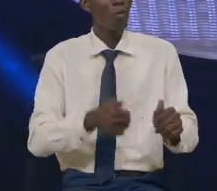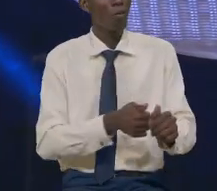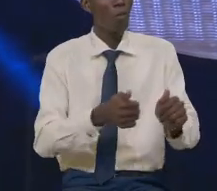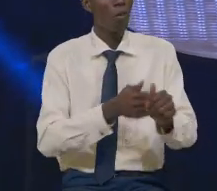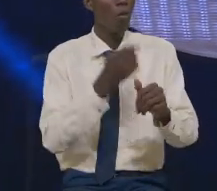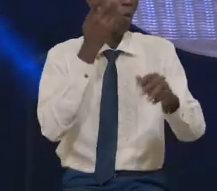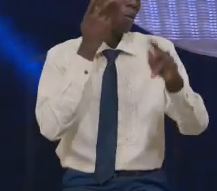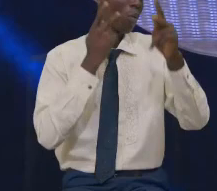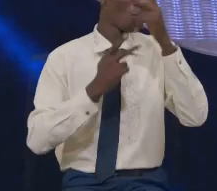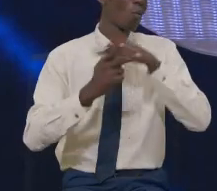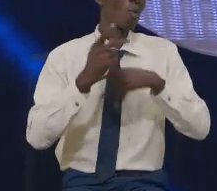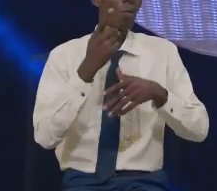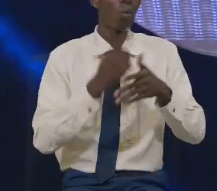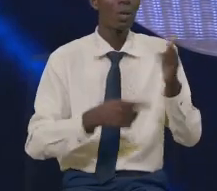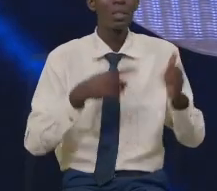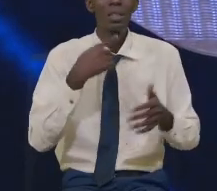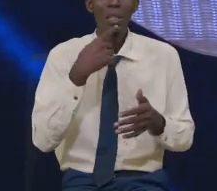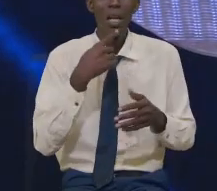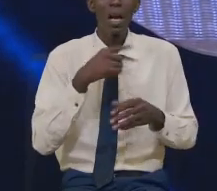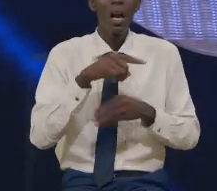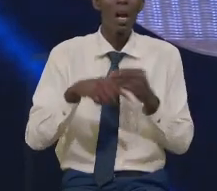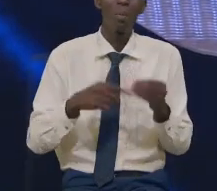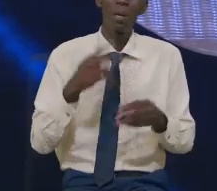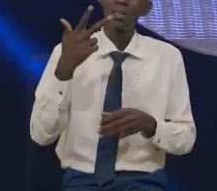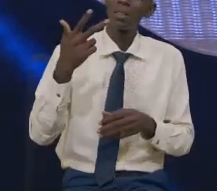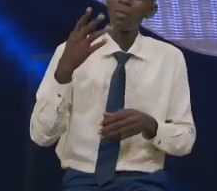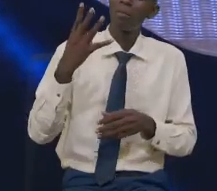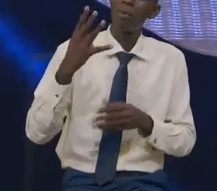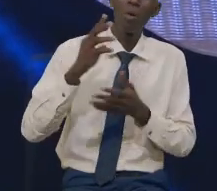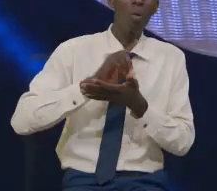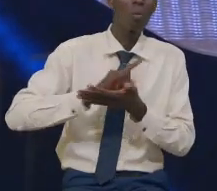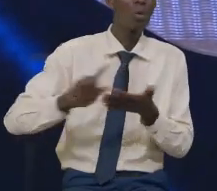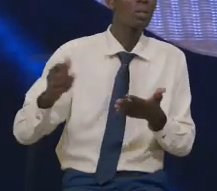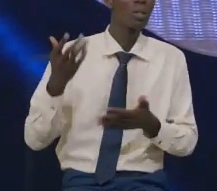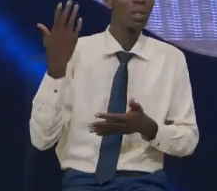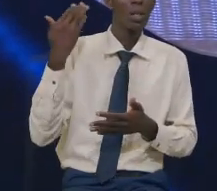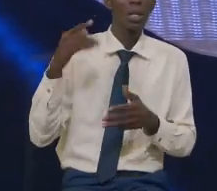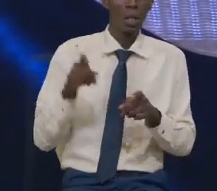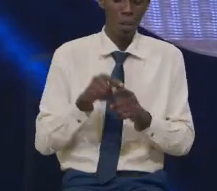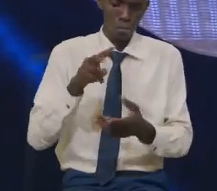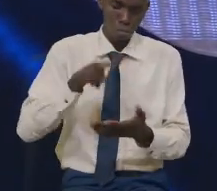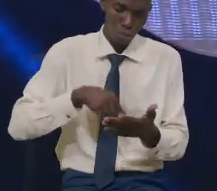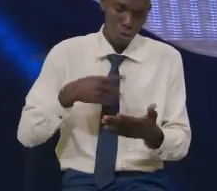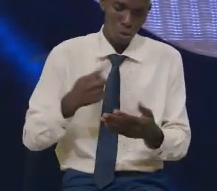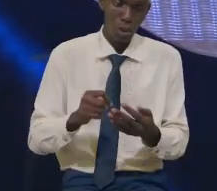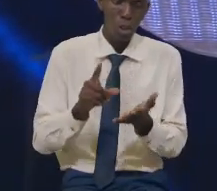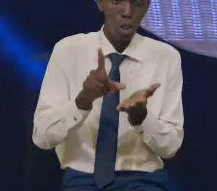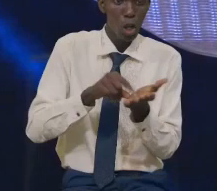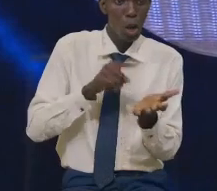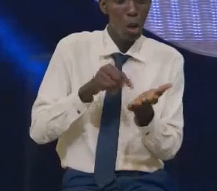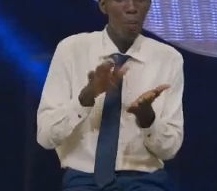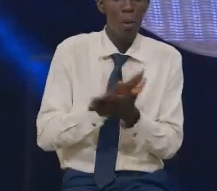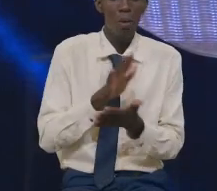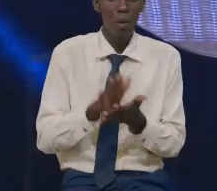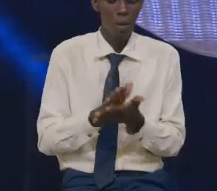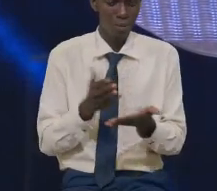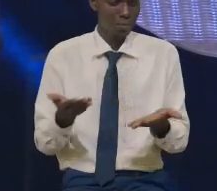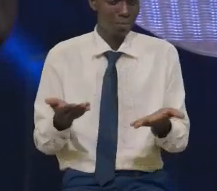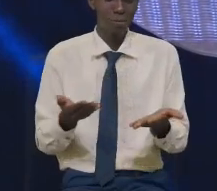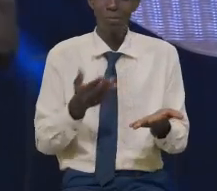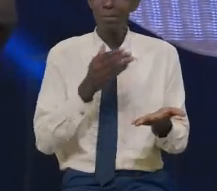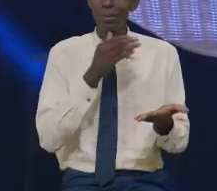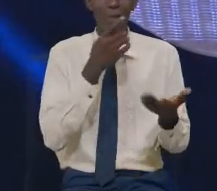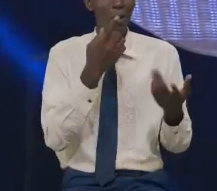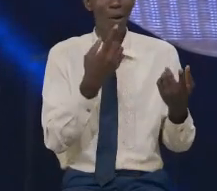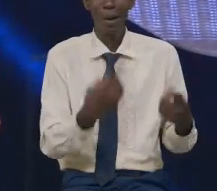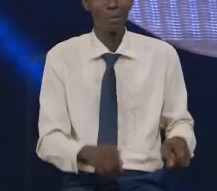what they said about 3-4 weeks ago, as we read the papers now, not fulfilled. And